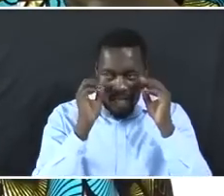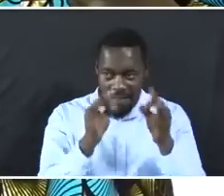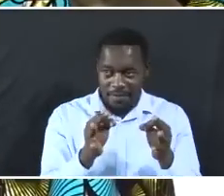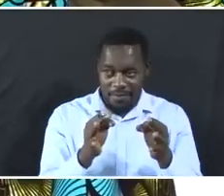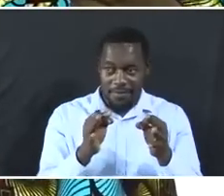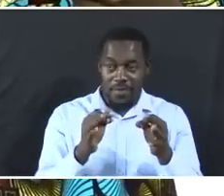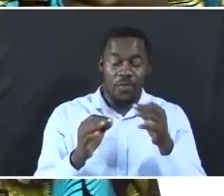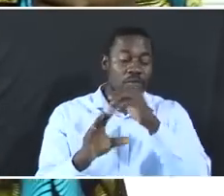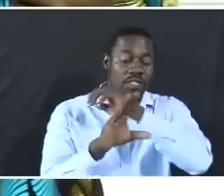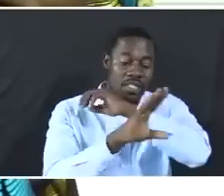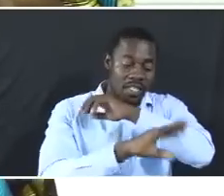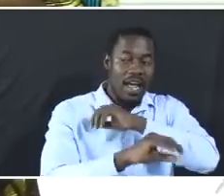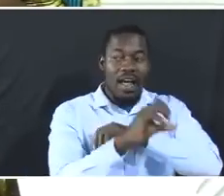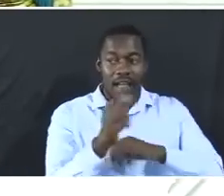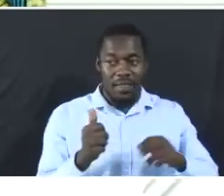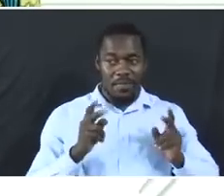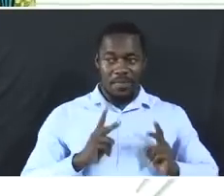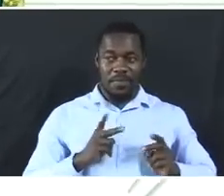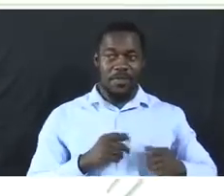Doesn't go far.